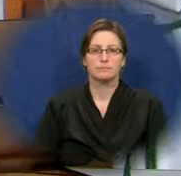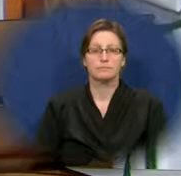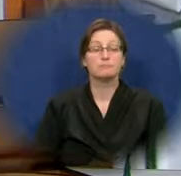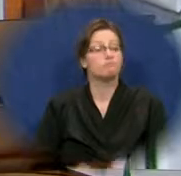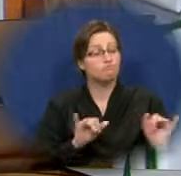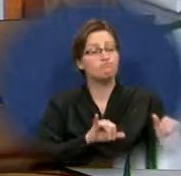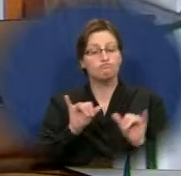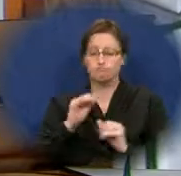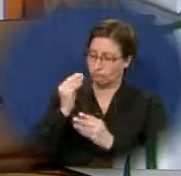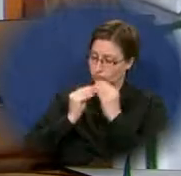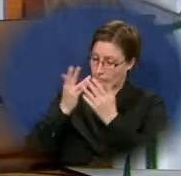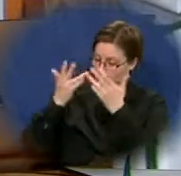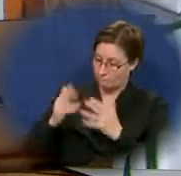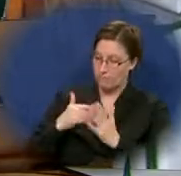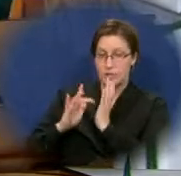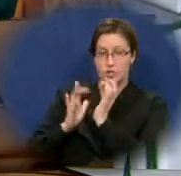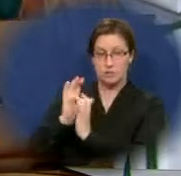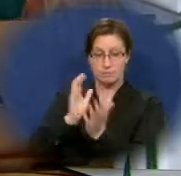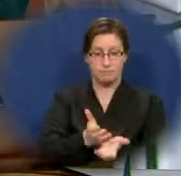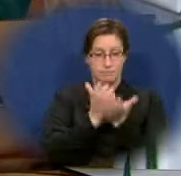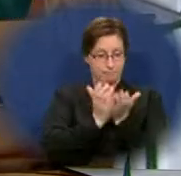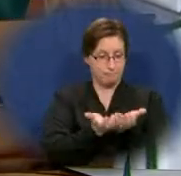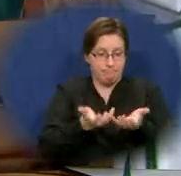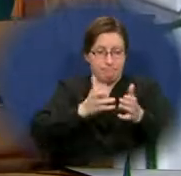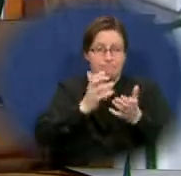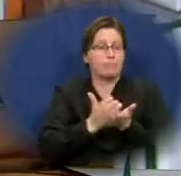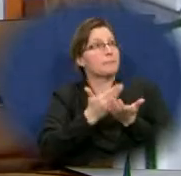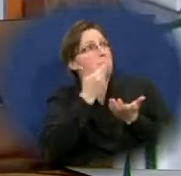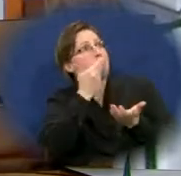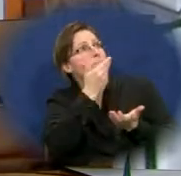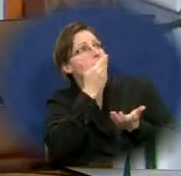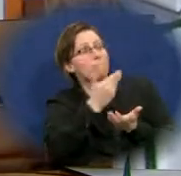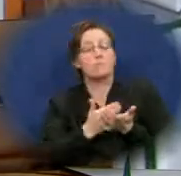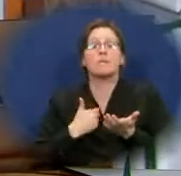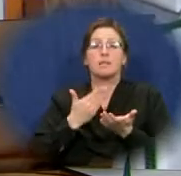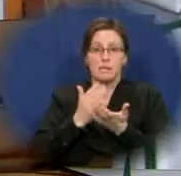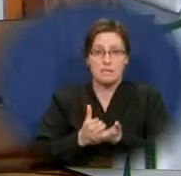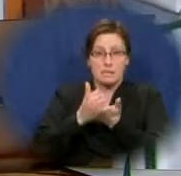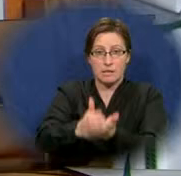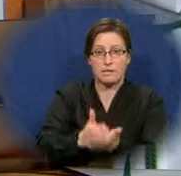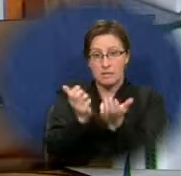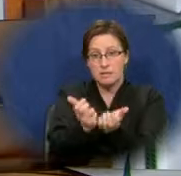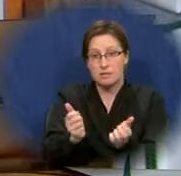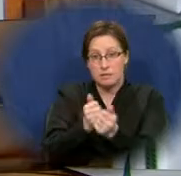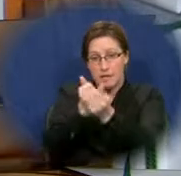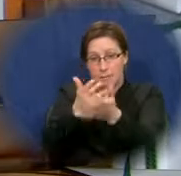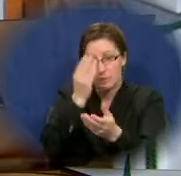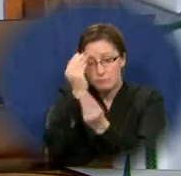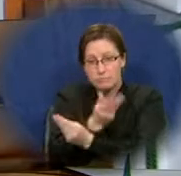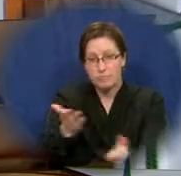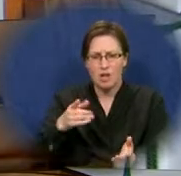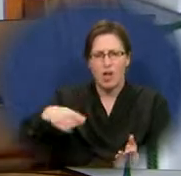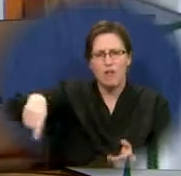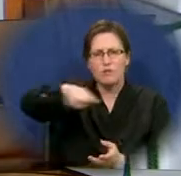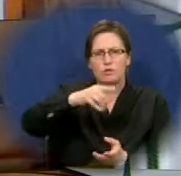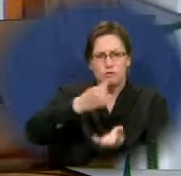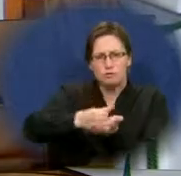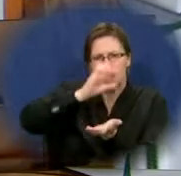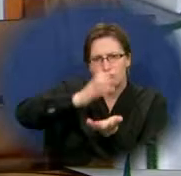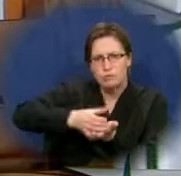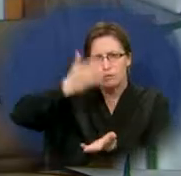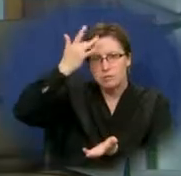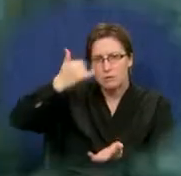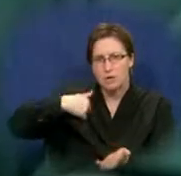In a similar way, when supper was ended, he took the chalice, and once more giving thanks, he gave it to his disciples, saying, "Take this, all of you, and drink from